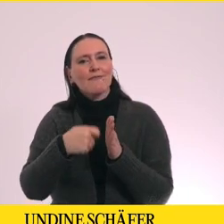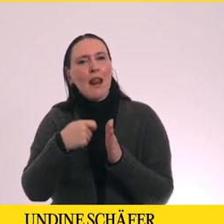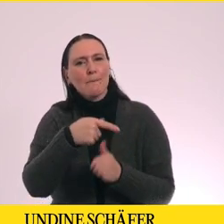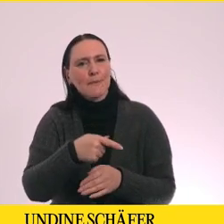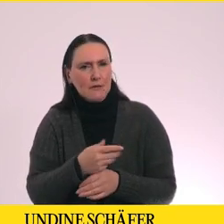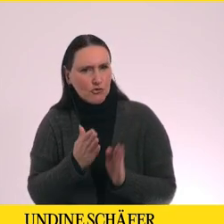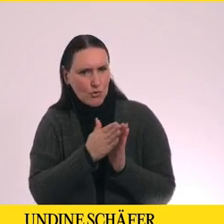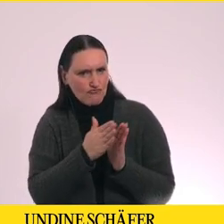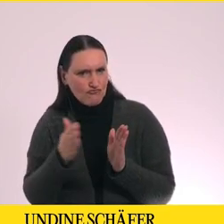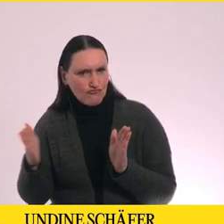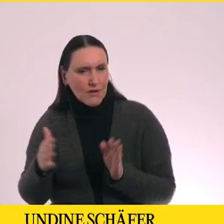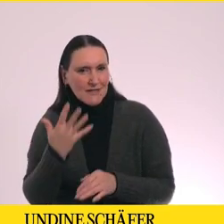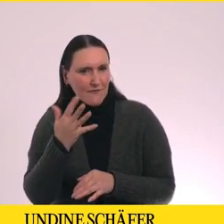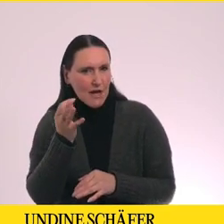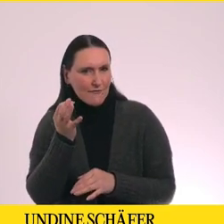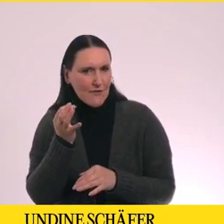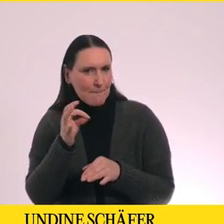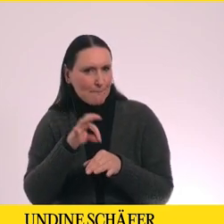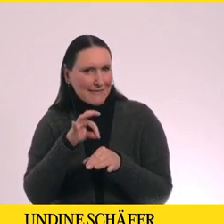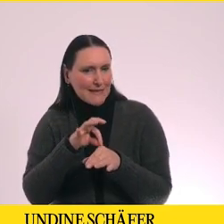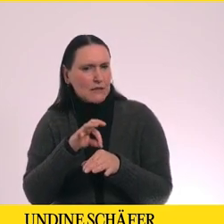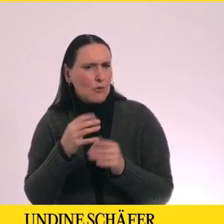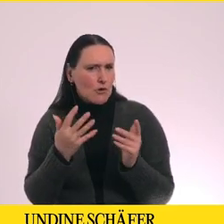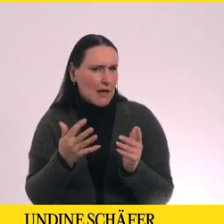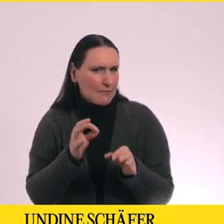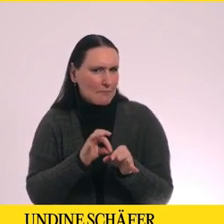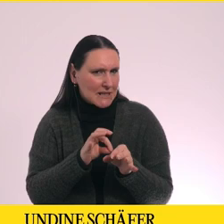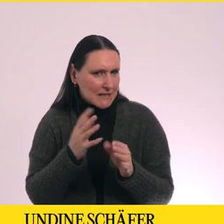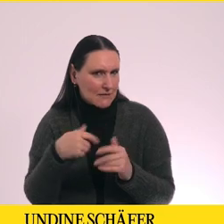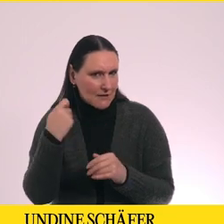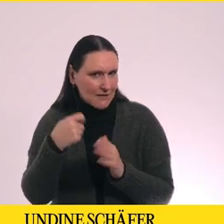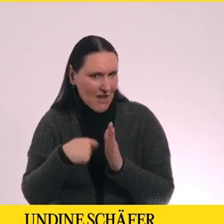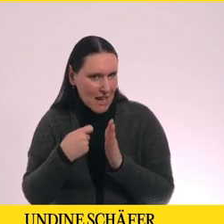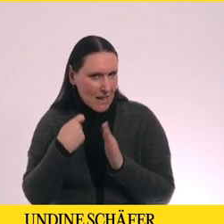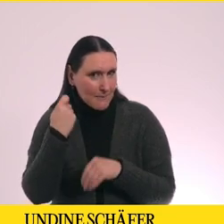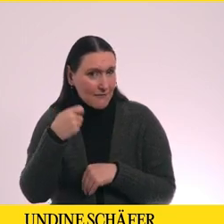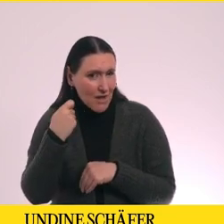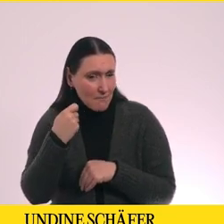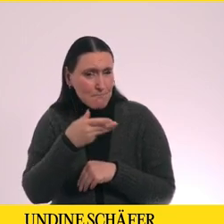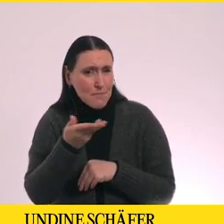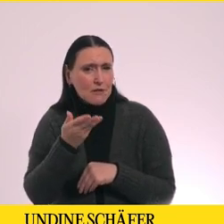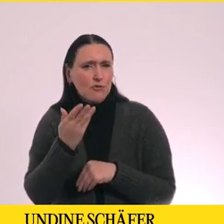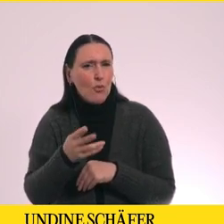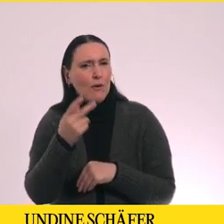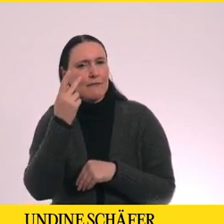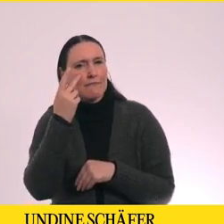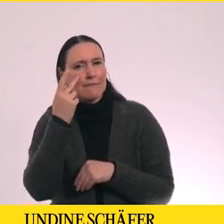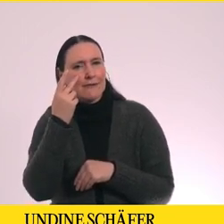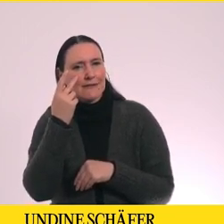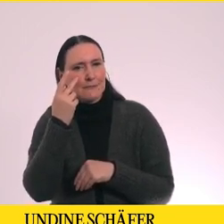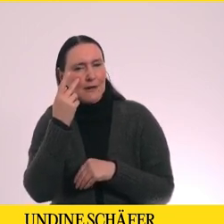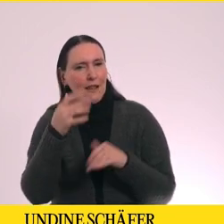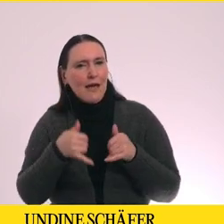of about a 10-minute film. And this was for the Visible Awards, which Carlotta